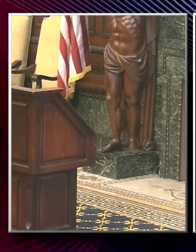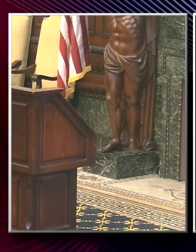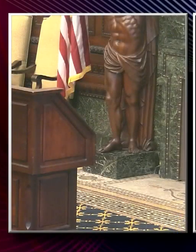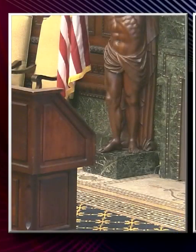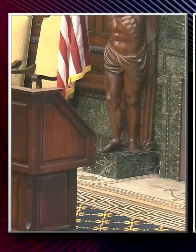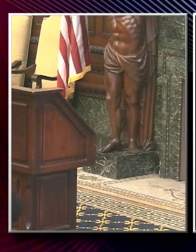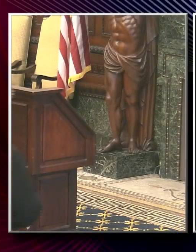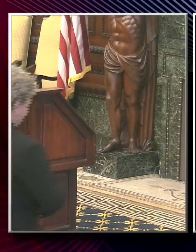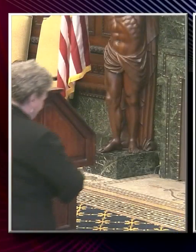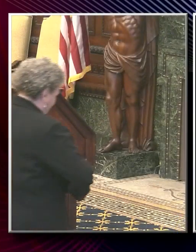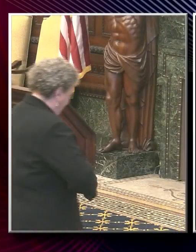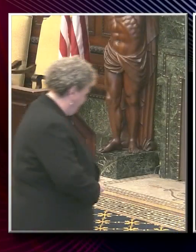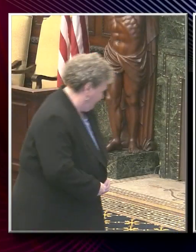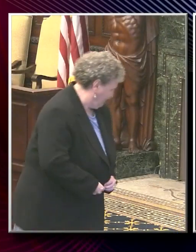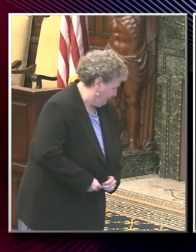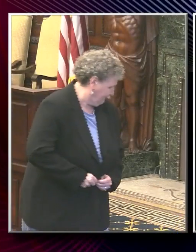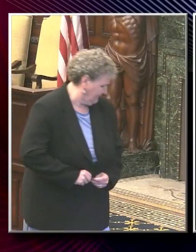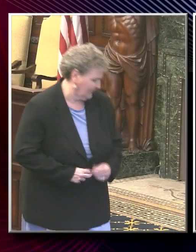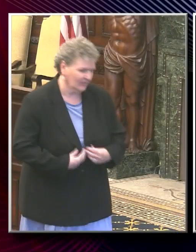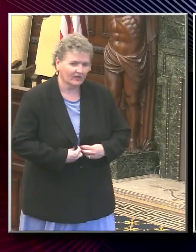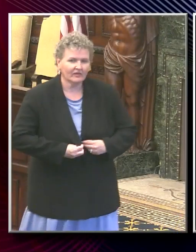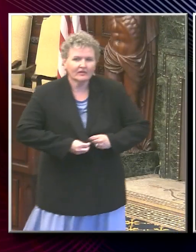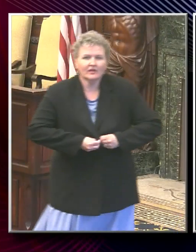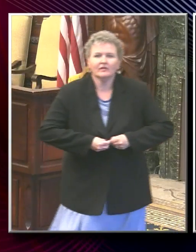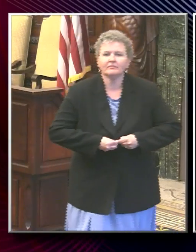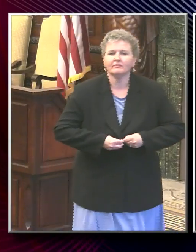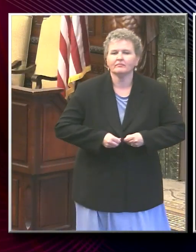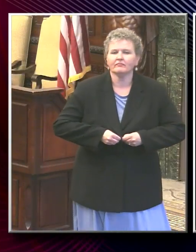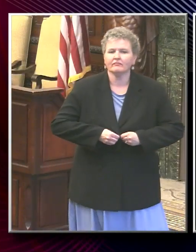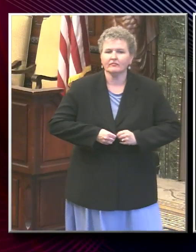All right, thank you, Armando. We are now going to move to the Q&A